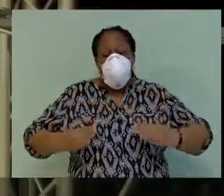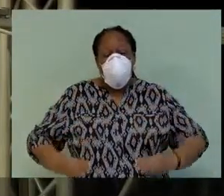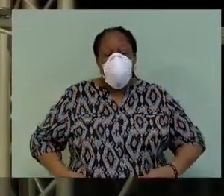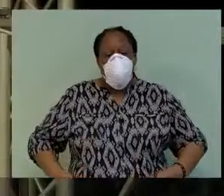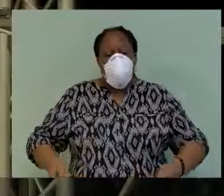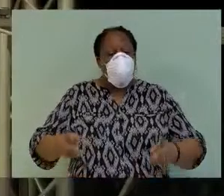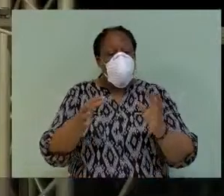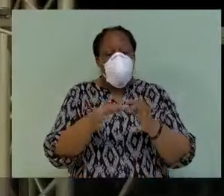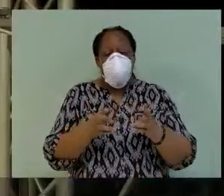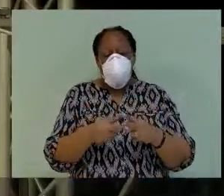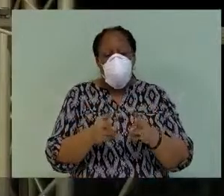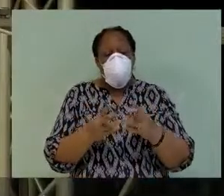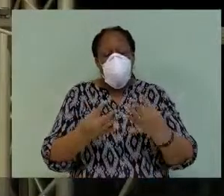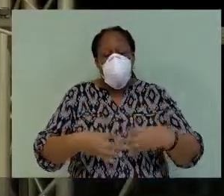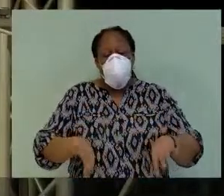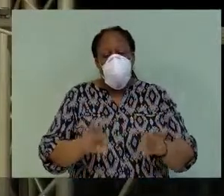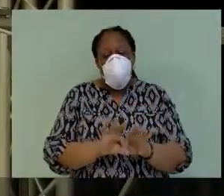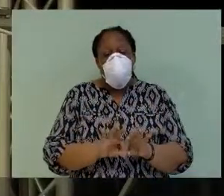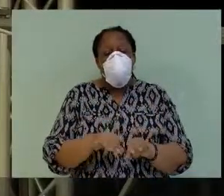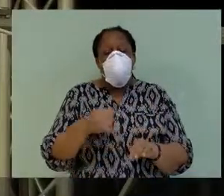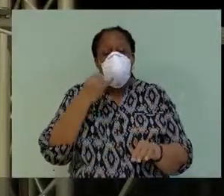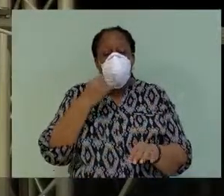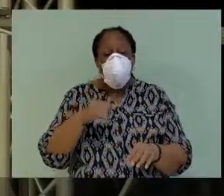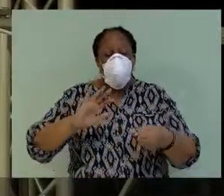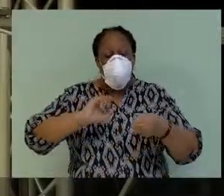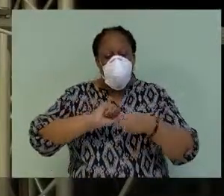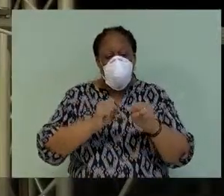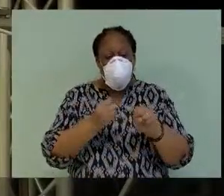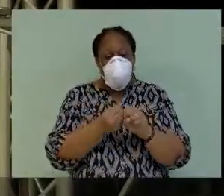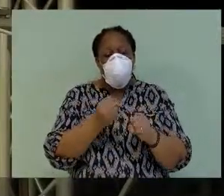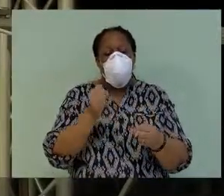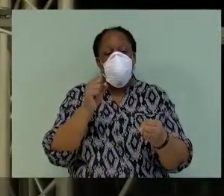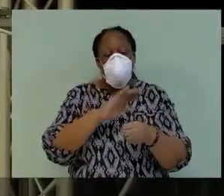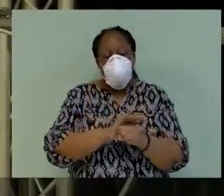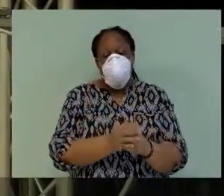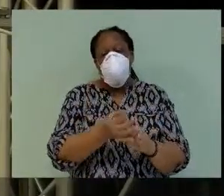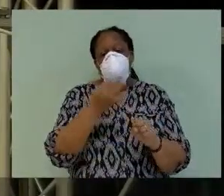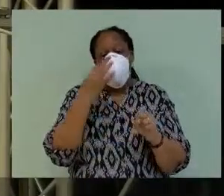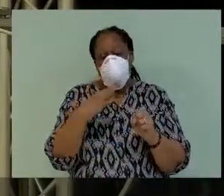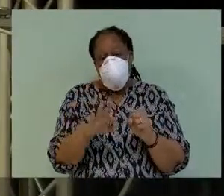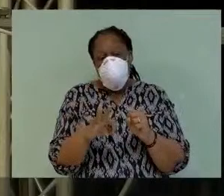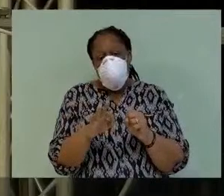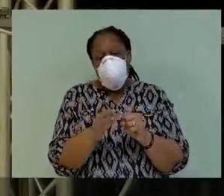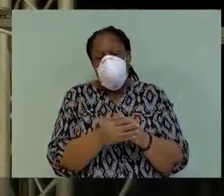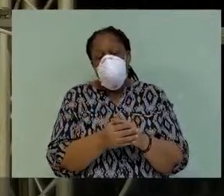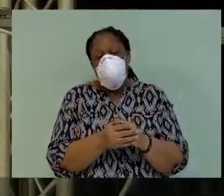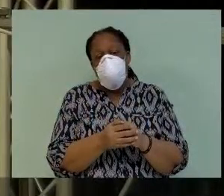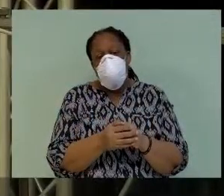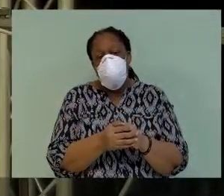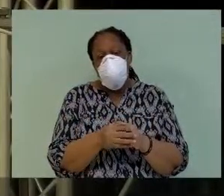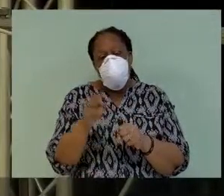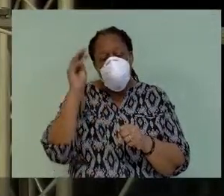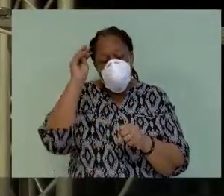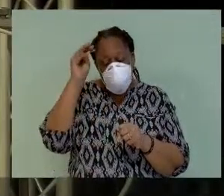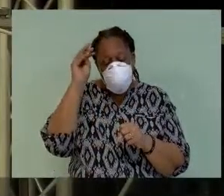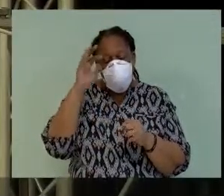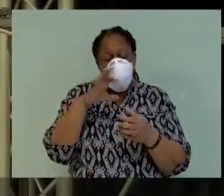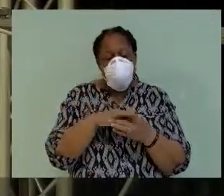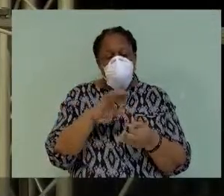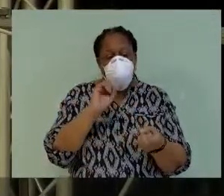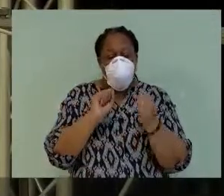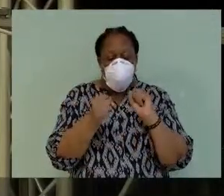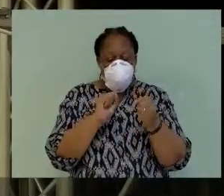critically important to fighting this COVID-19. And so the Ministry of Sport, as I would have